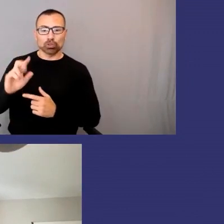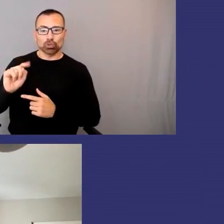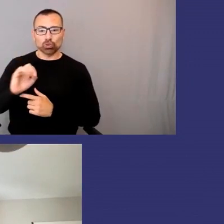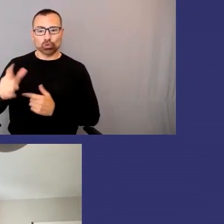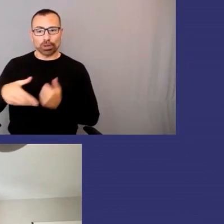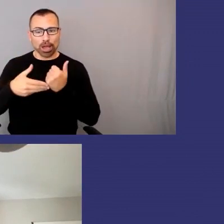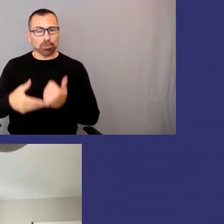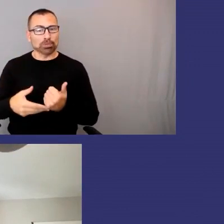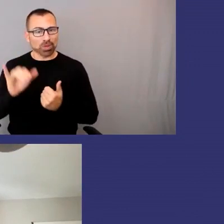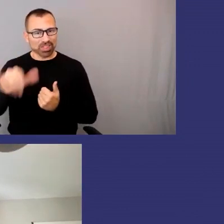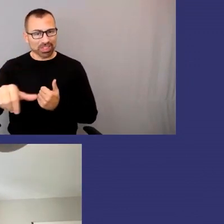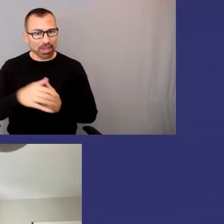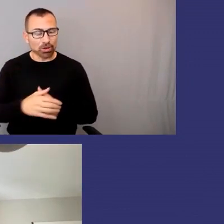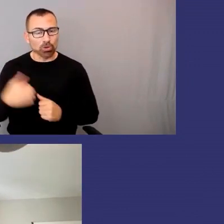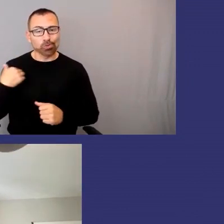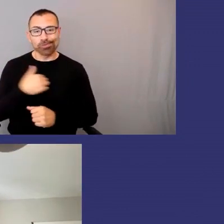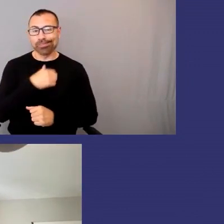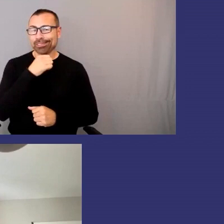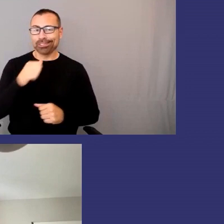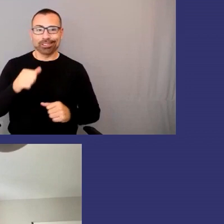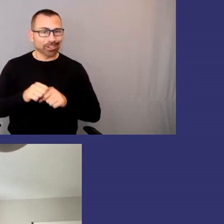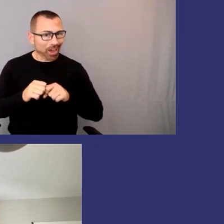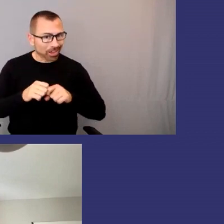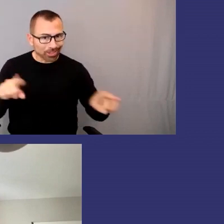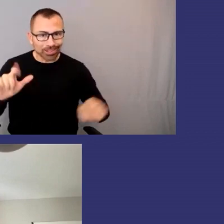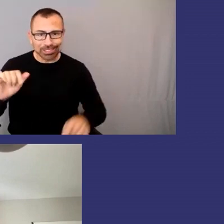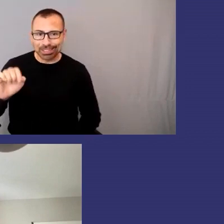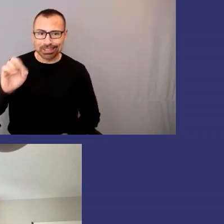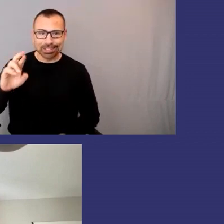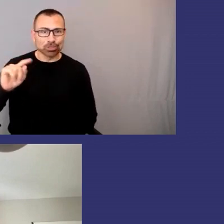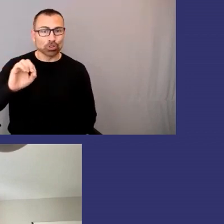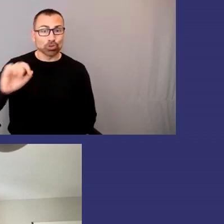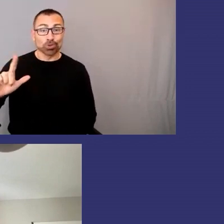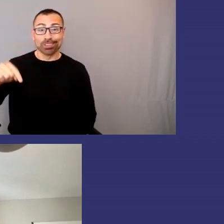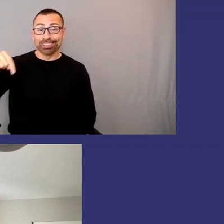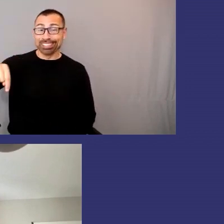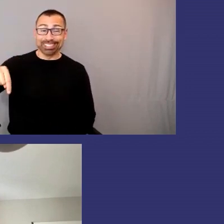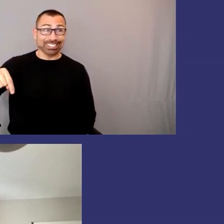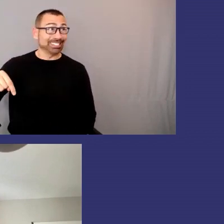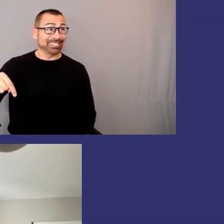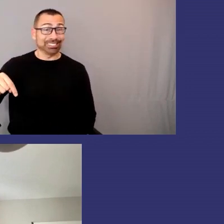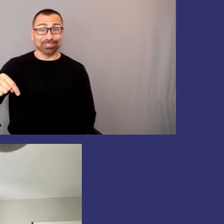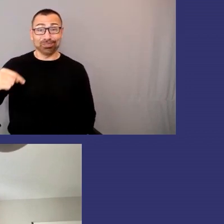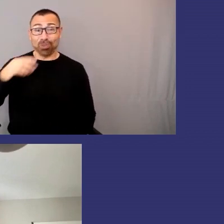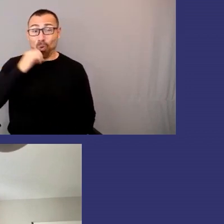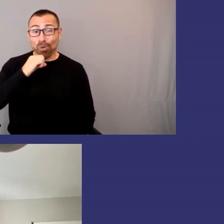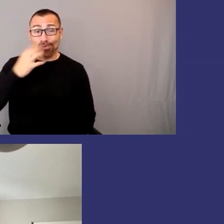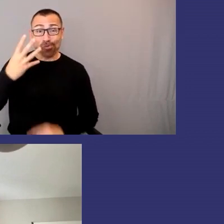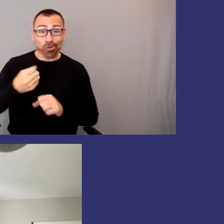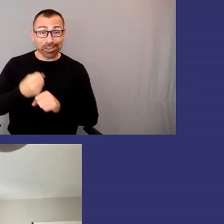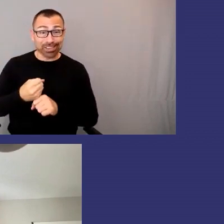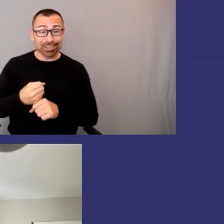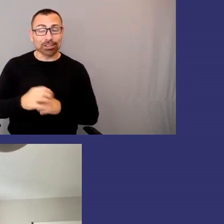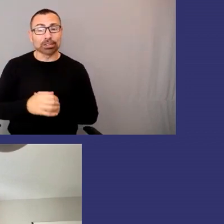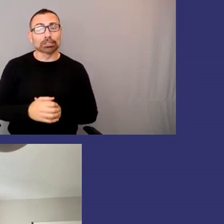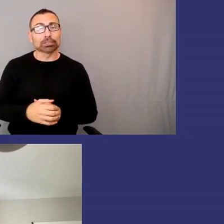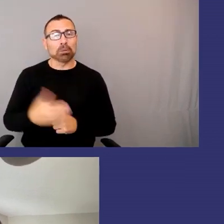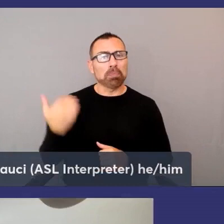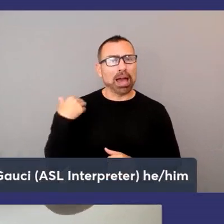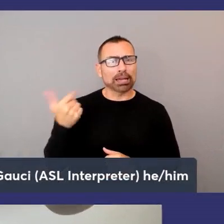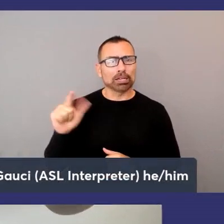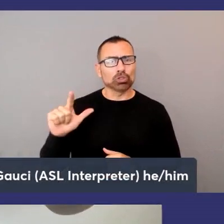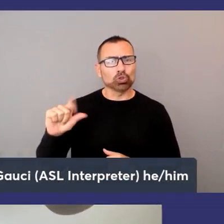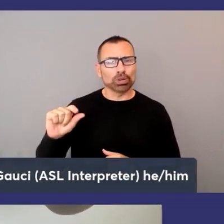are not launching the Linter tool. This has been in the market for almost about 4 years. I think it came in 2018. This year, this week, what we have launched